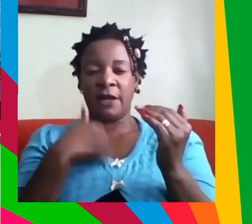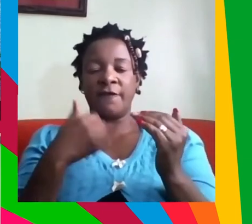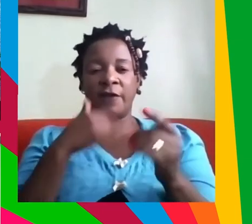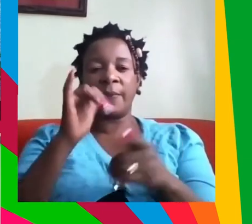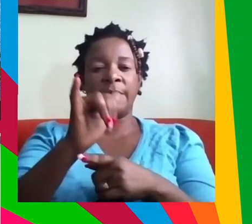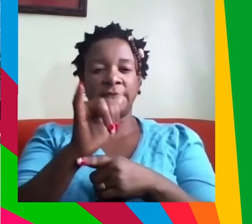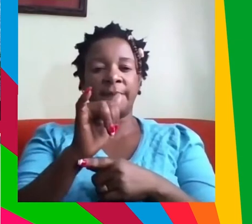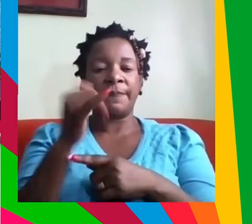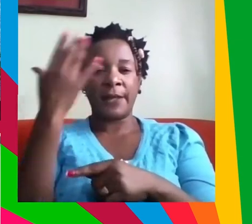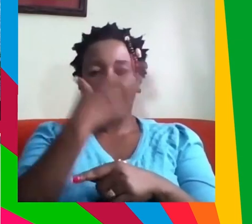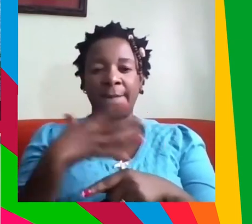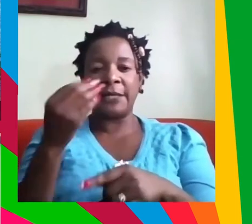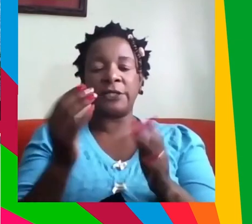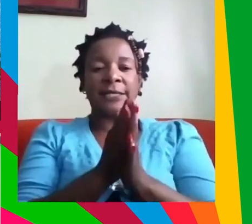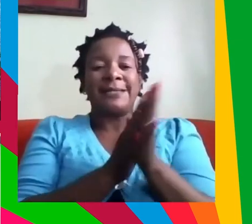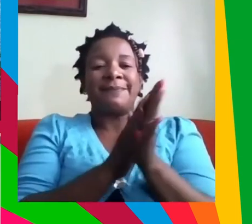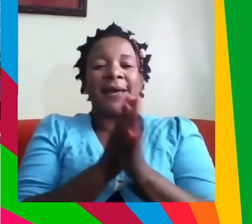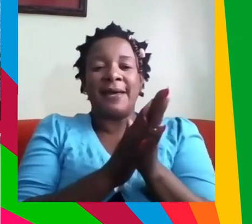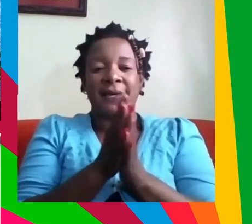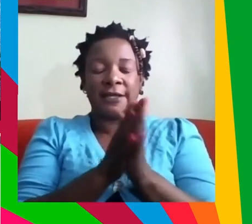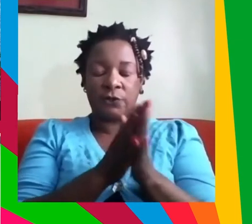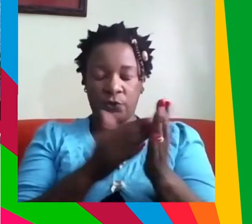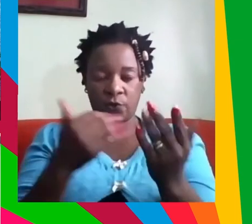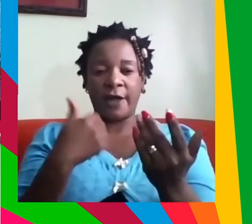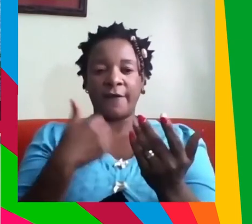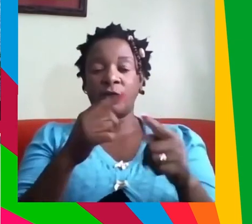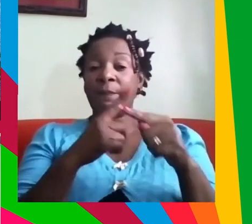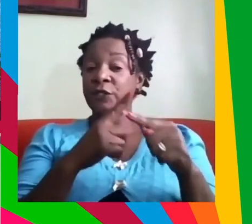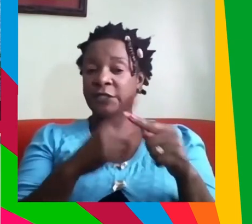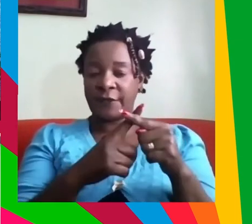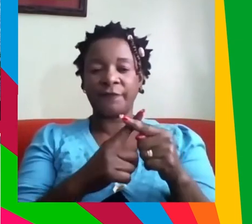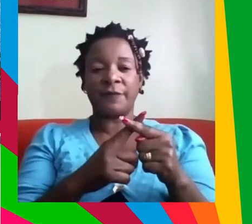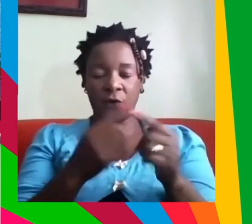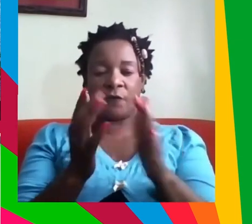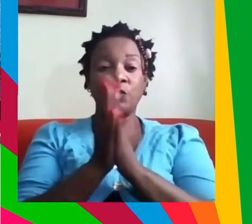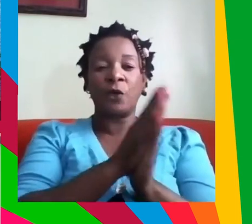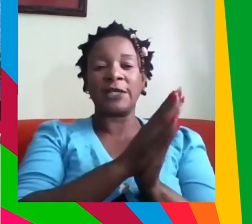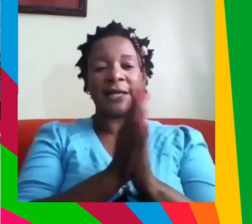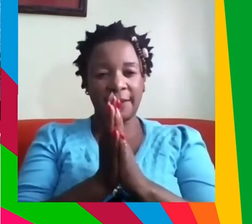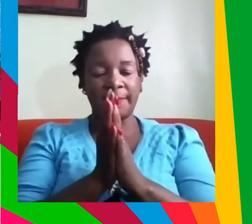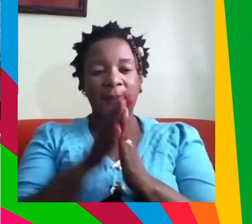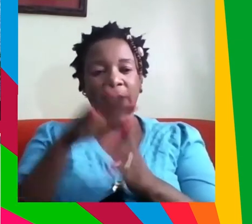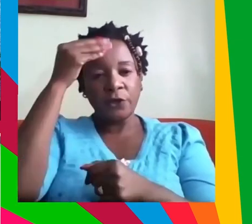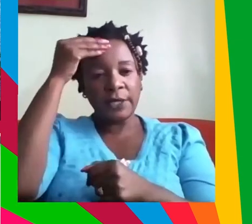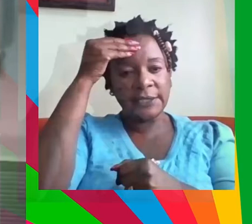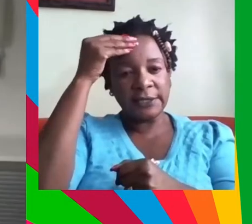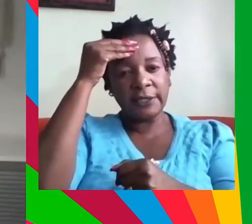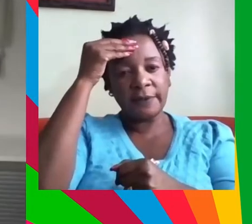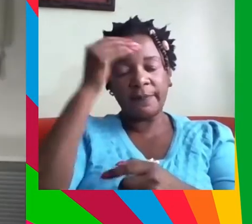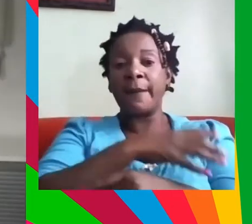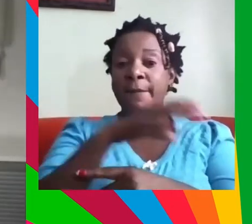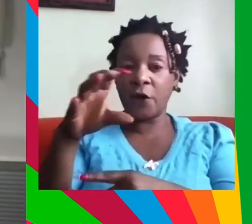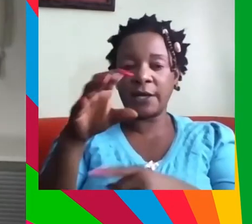for imaging and inspiring them through the power of positive visual storytelling. Educating, empowering,